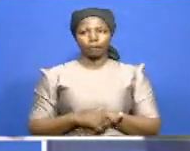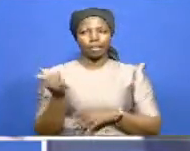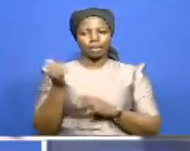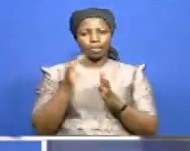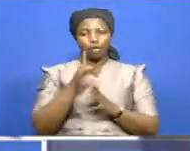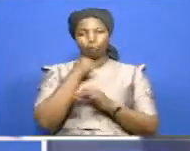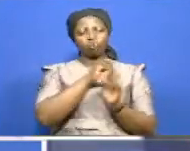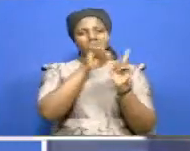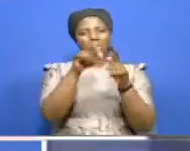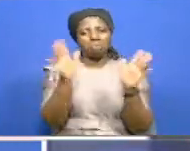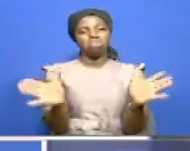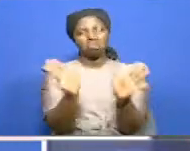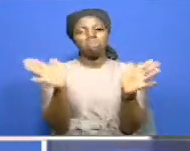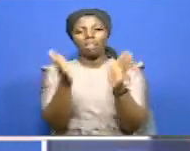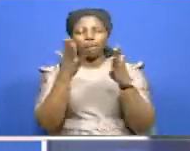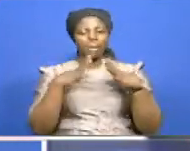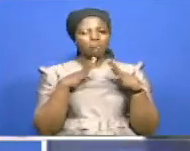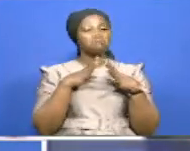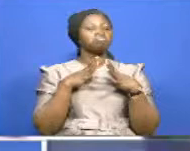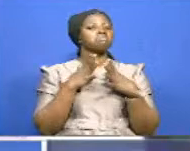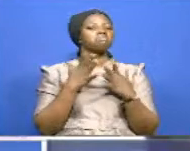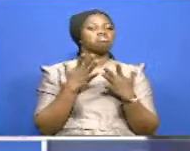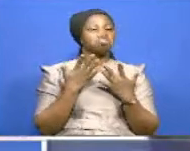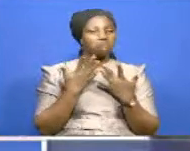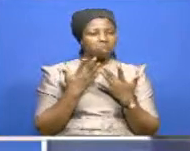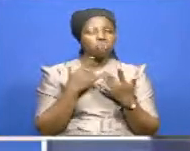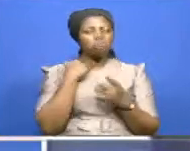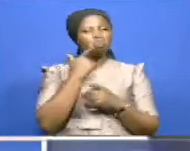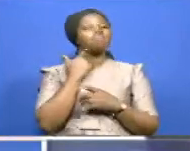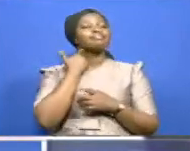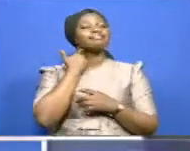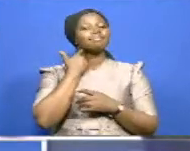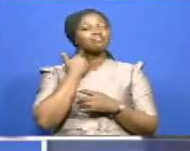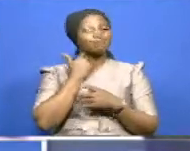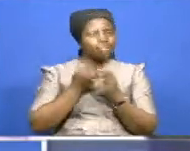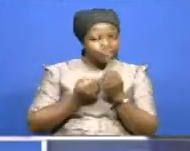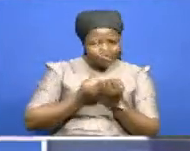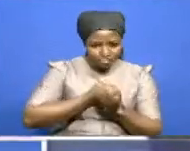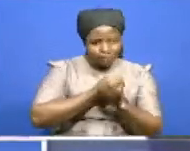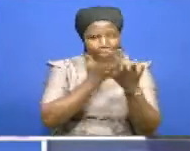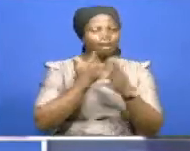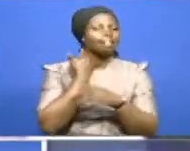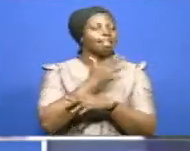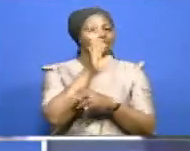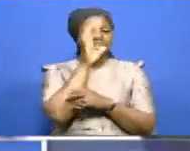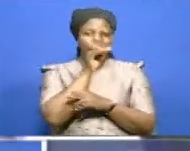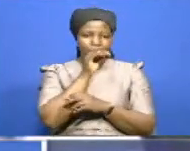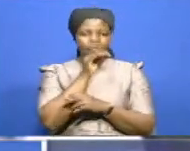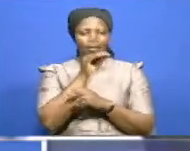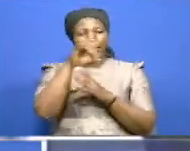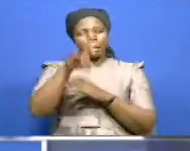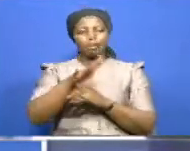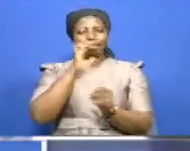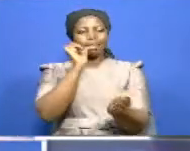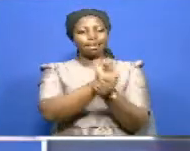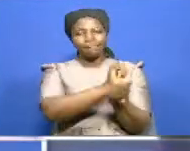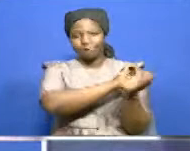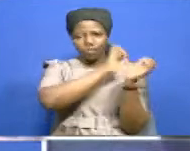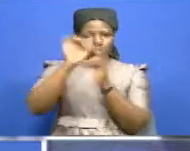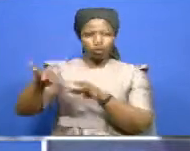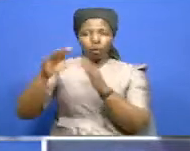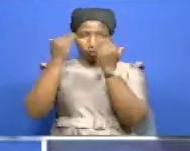here who spread hate speech will be arrested and prosecuted, irrespective of the